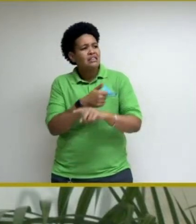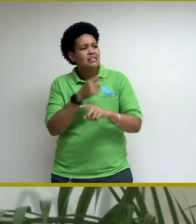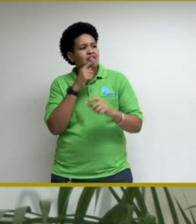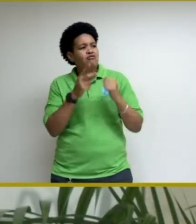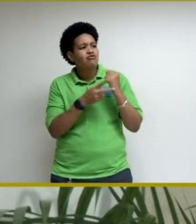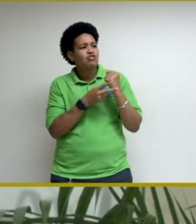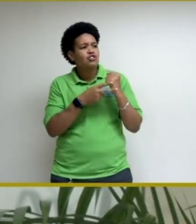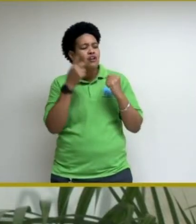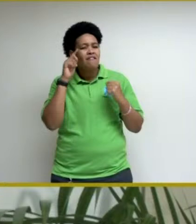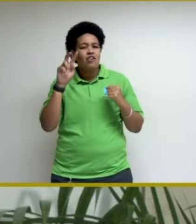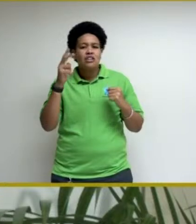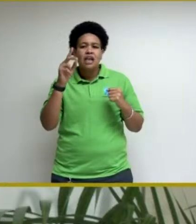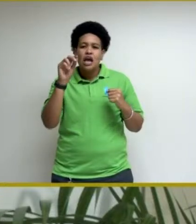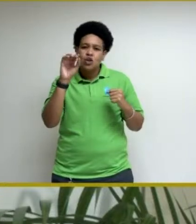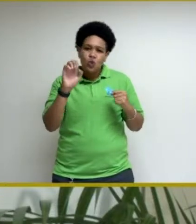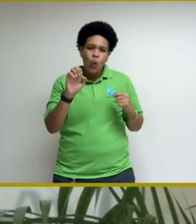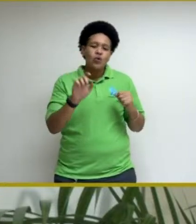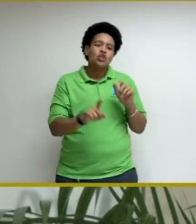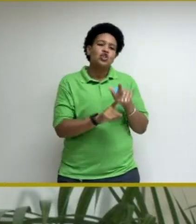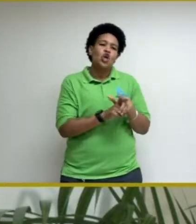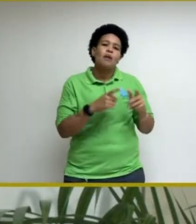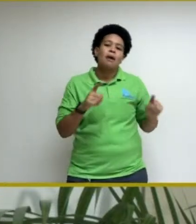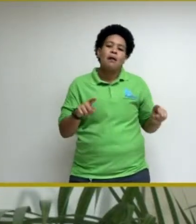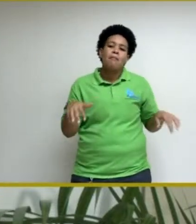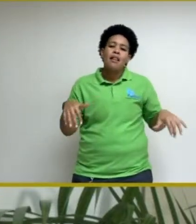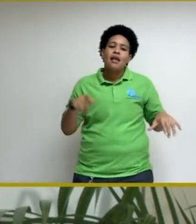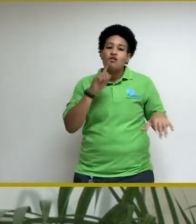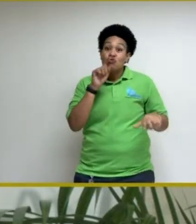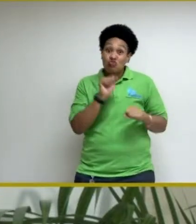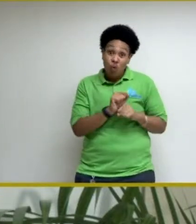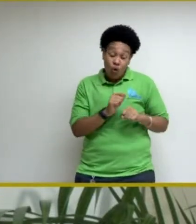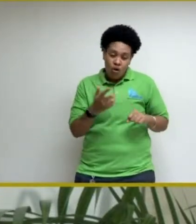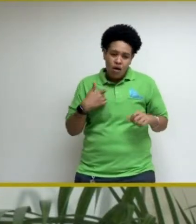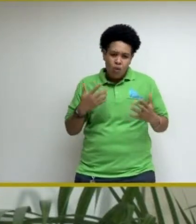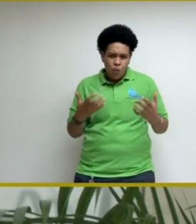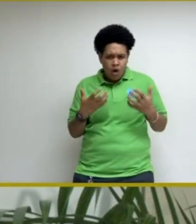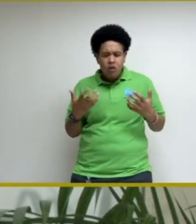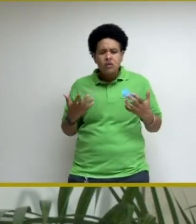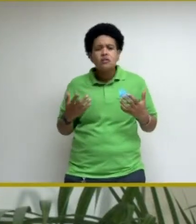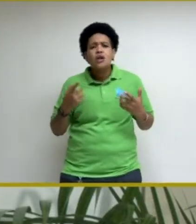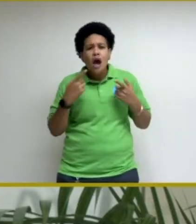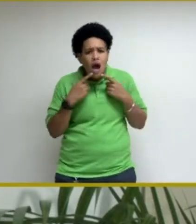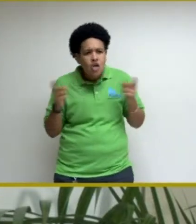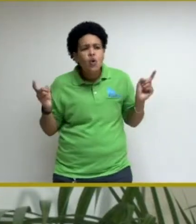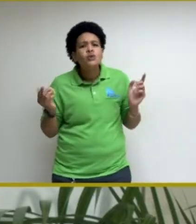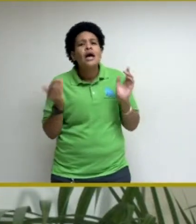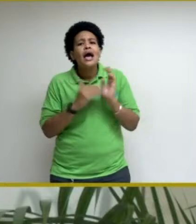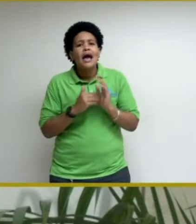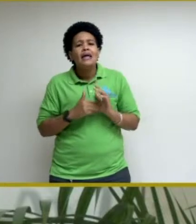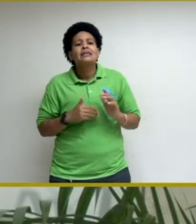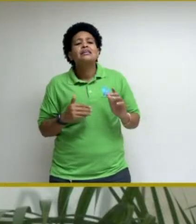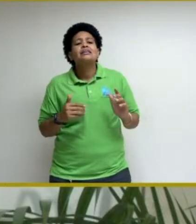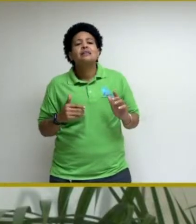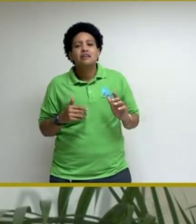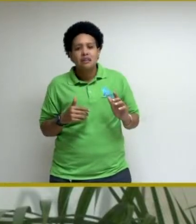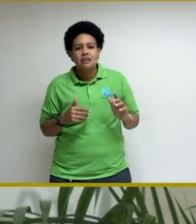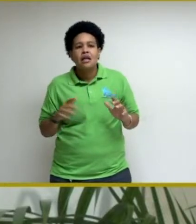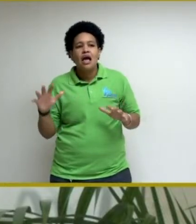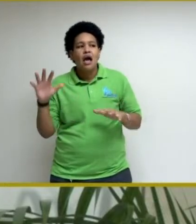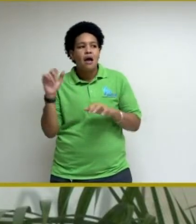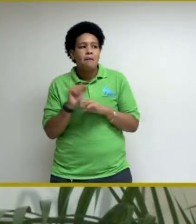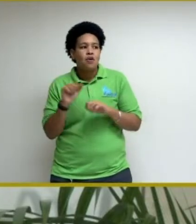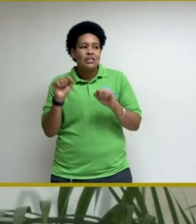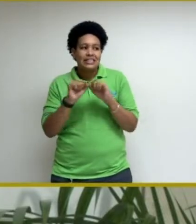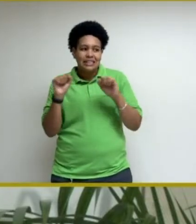for second doses, and are not quite sure. But I just want to announce it again, that the